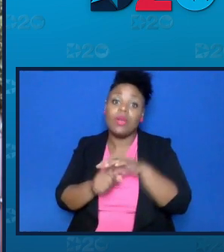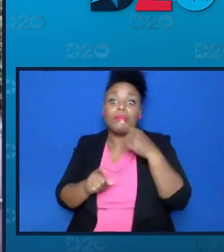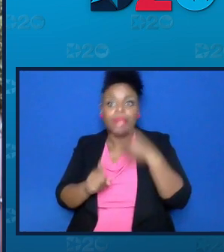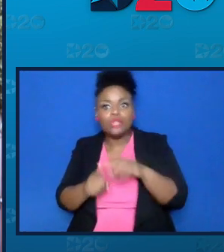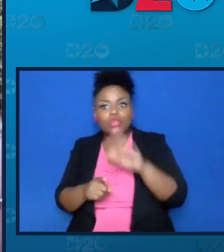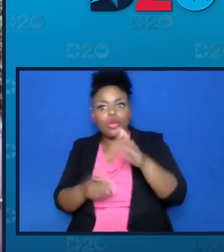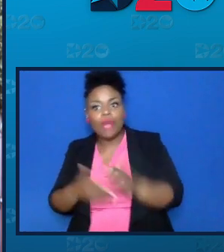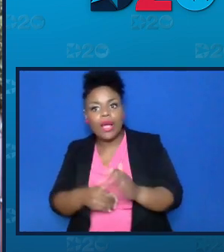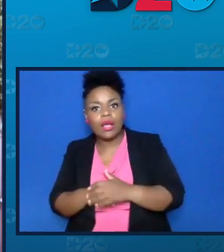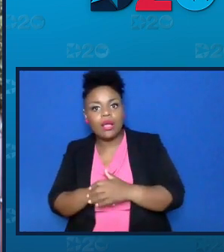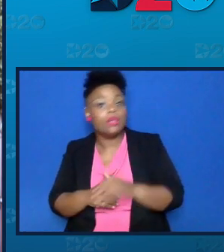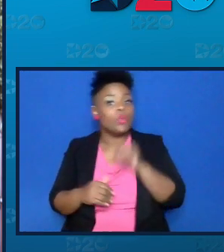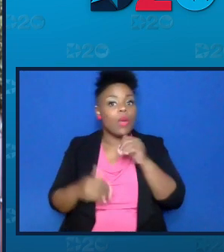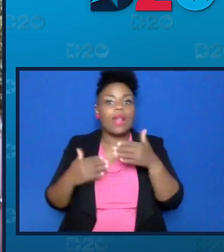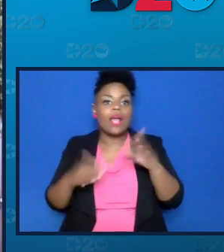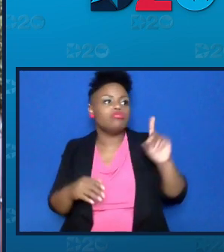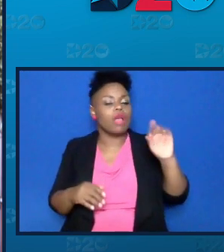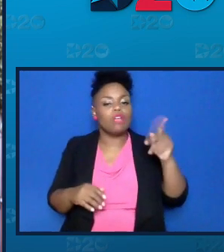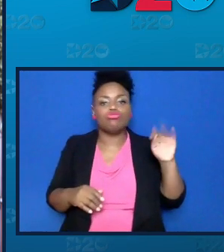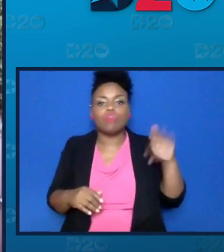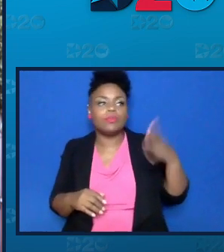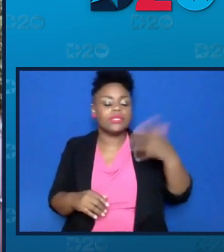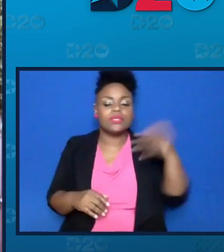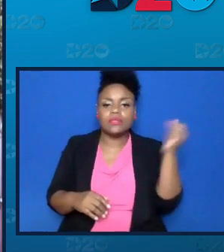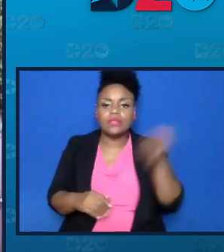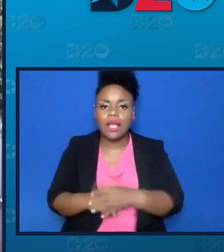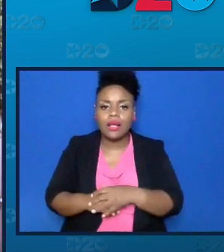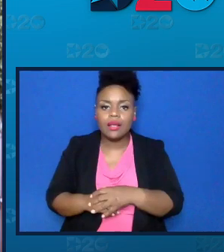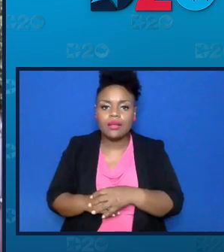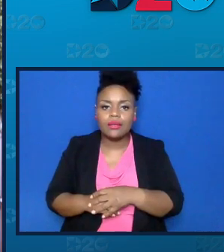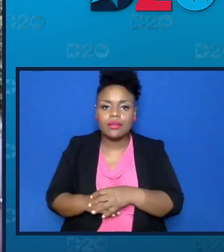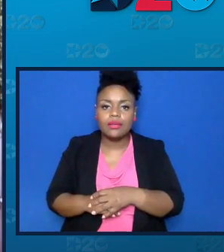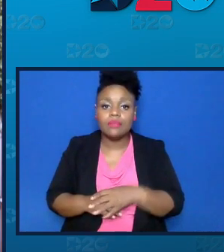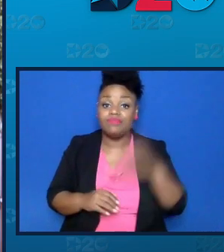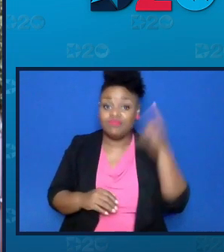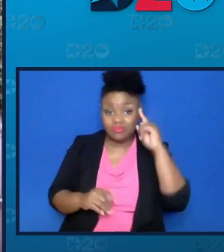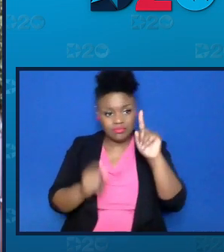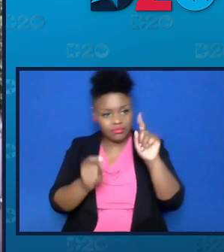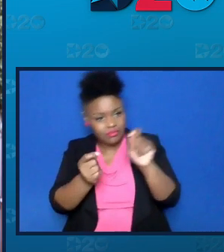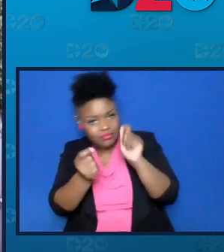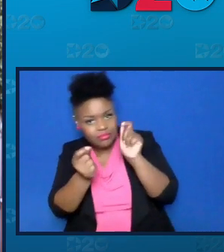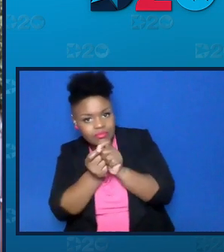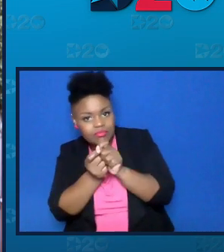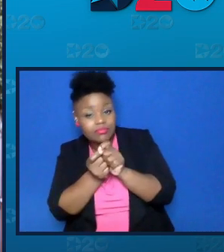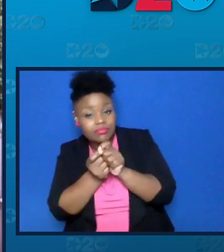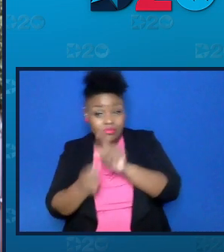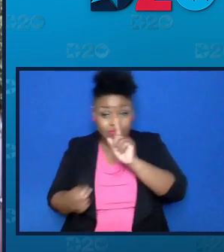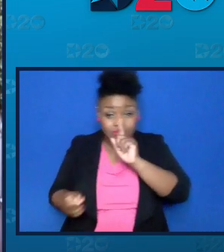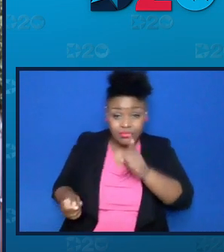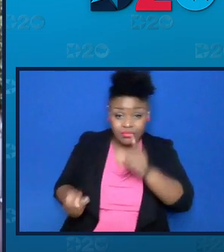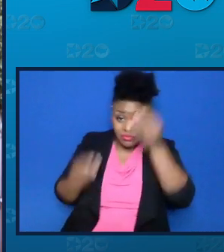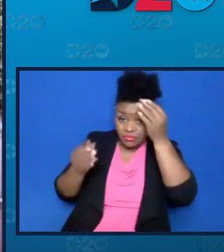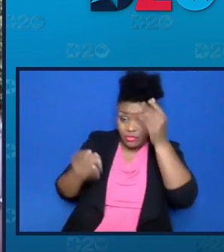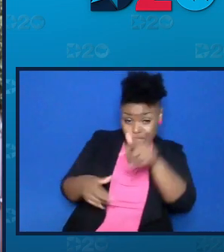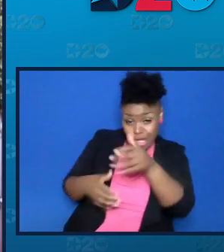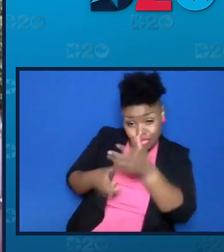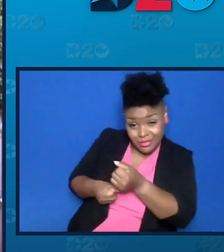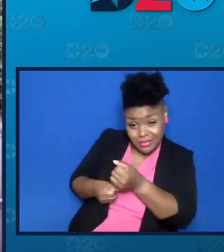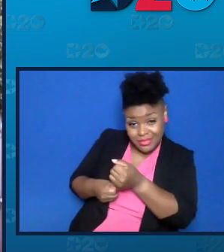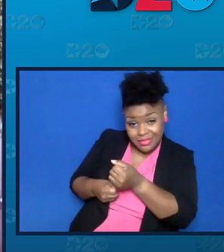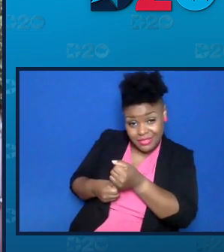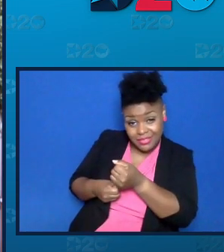Donald Trump take that away from you. For accurate, up-to-date voting information that you can trust, text VOTE